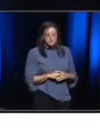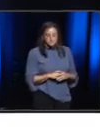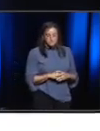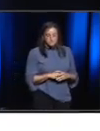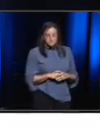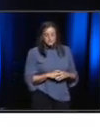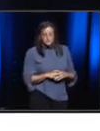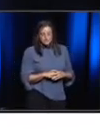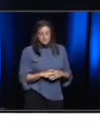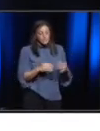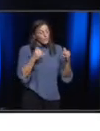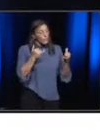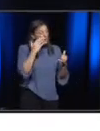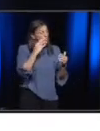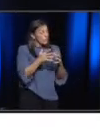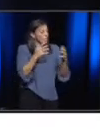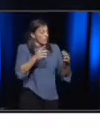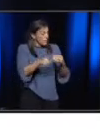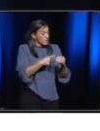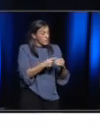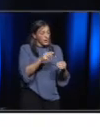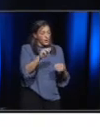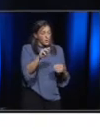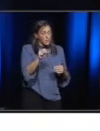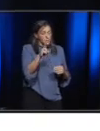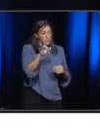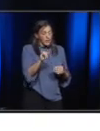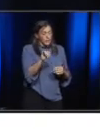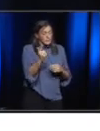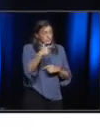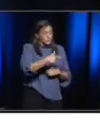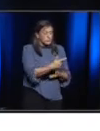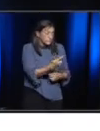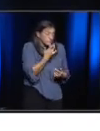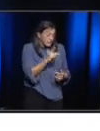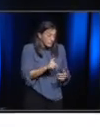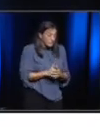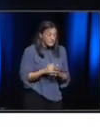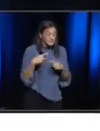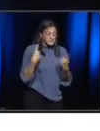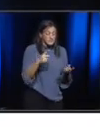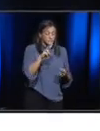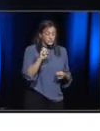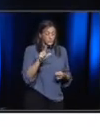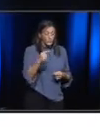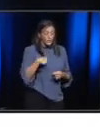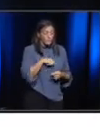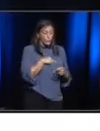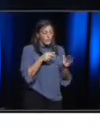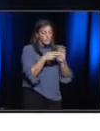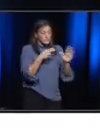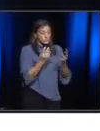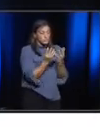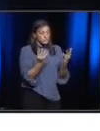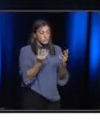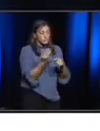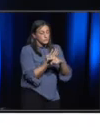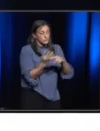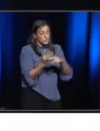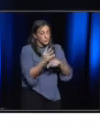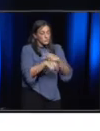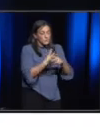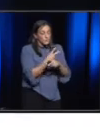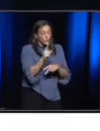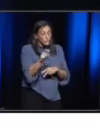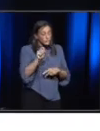We now know quite a lot about these dolphins, thankfully. Since 2001, we have genotyped 138 individual Māui